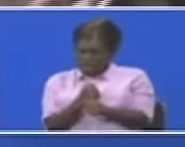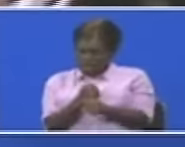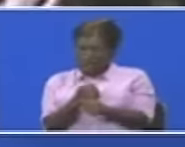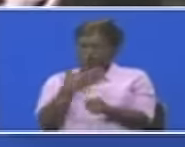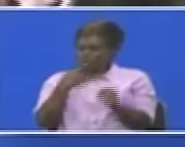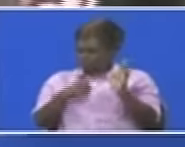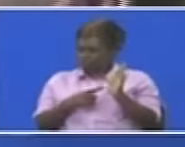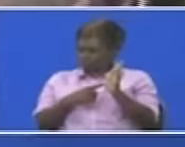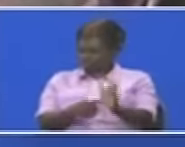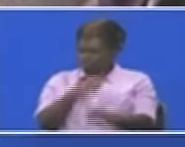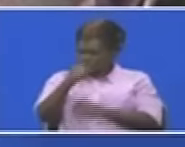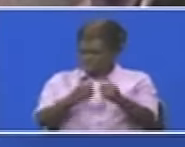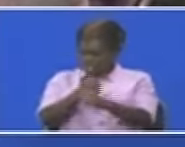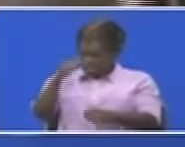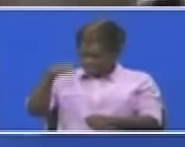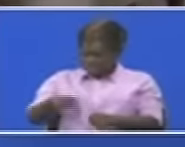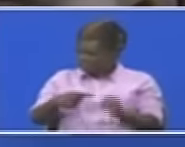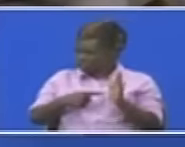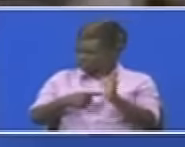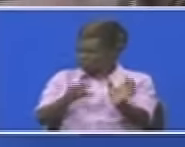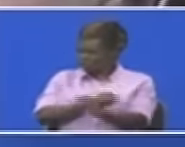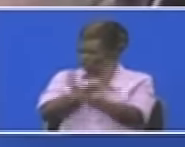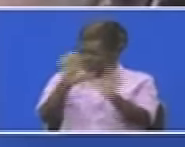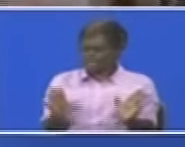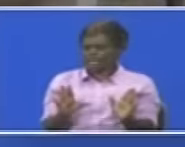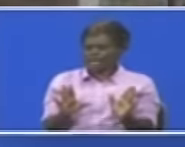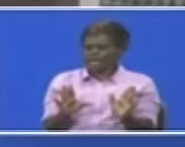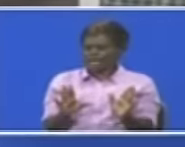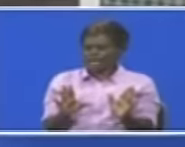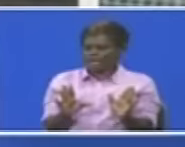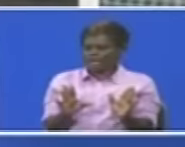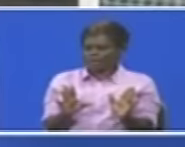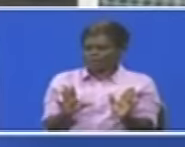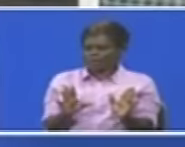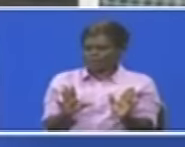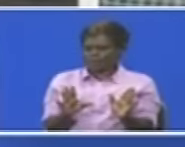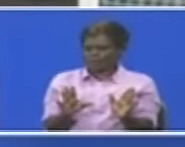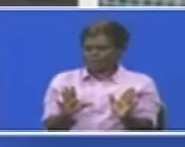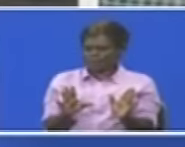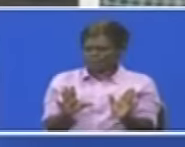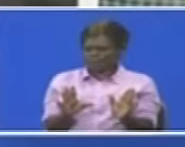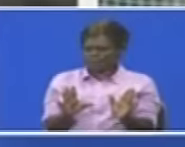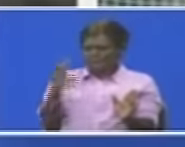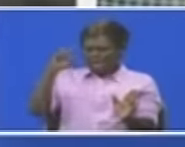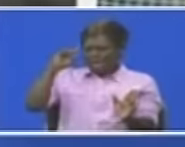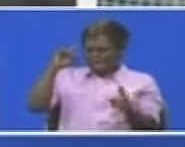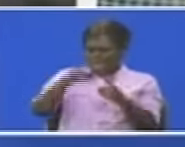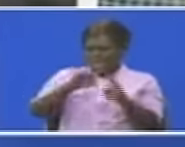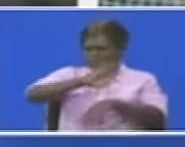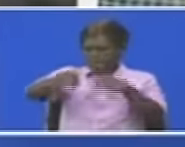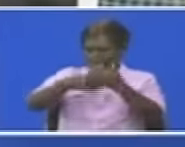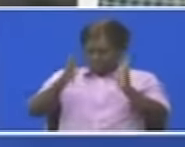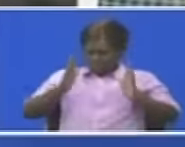kuonyesha. Hii mwaka ni mwaka different, positive. Nataka kuanza tu fresh pale nilianzia. Third year ndio Kenya. Hiyo ni dream ya kila mtu. Kila mtu nataka kuenda